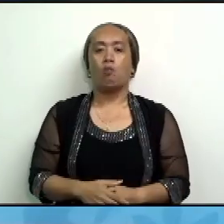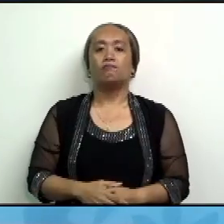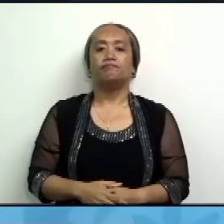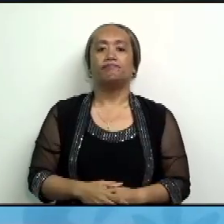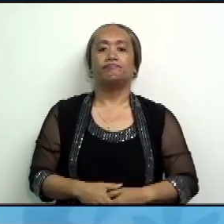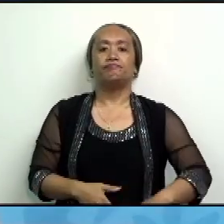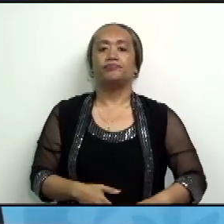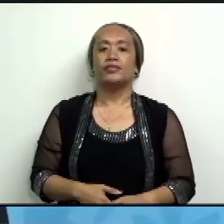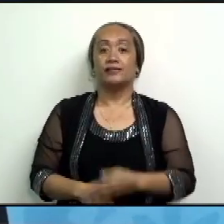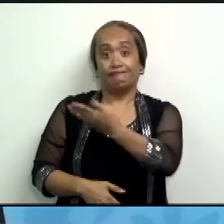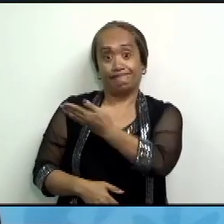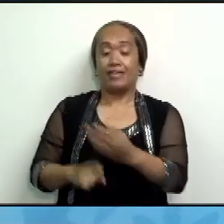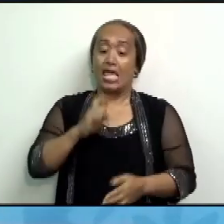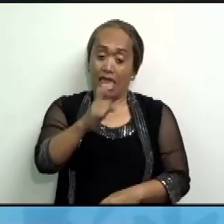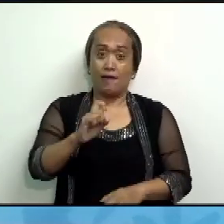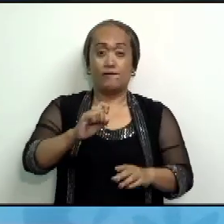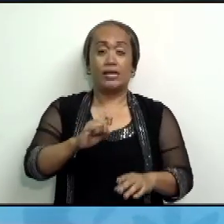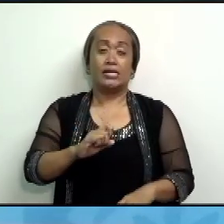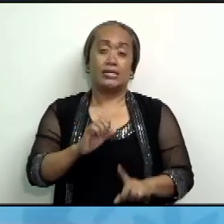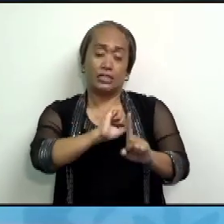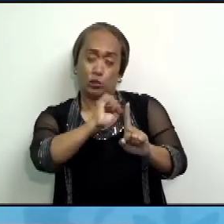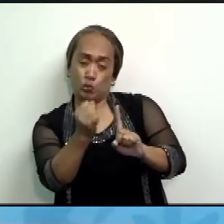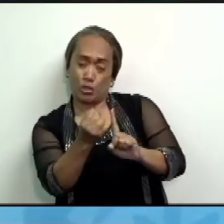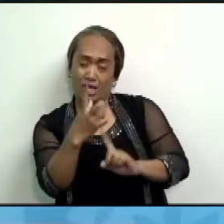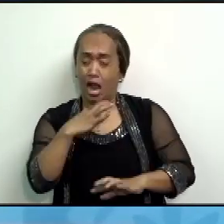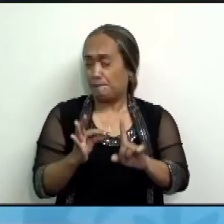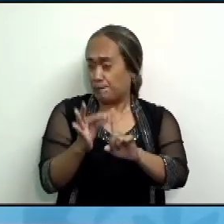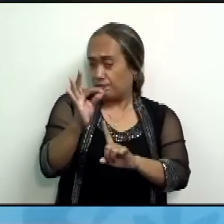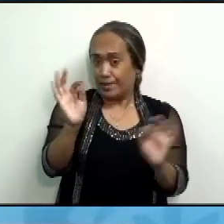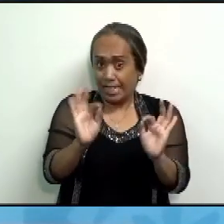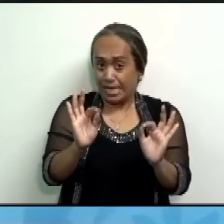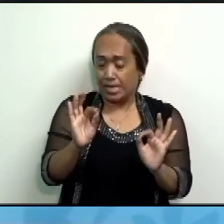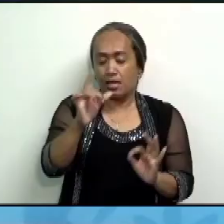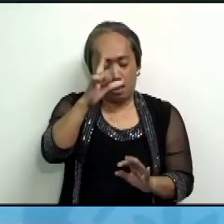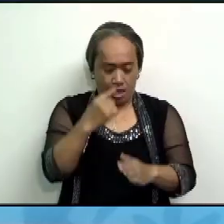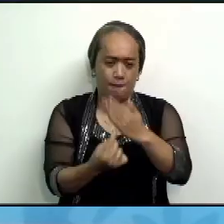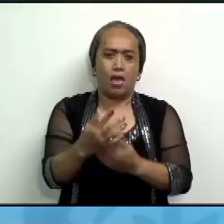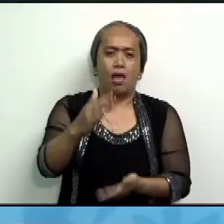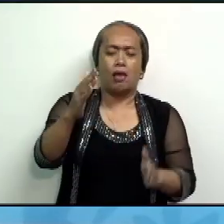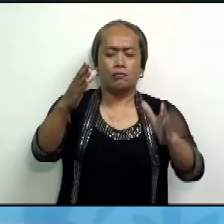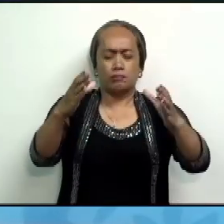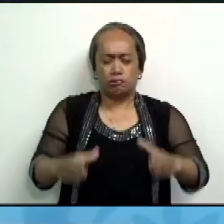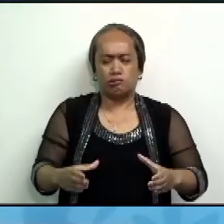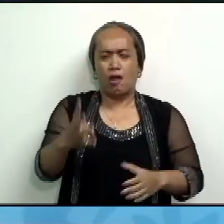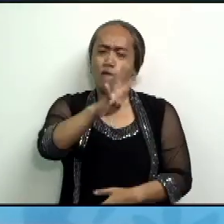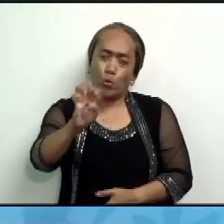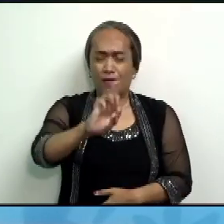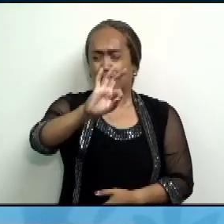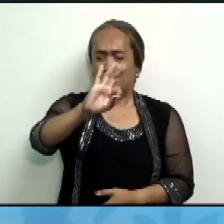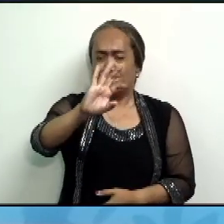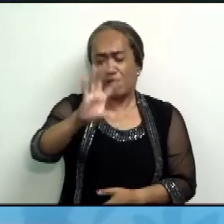Now, if the situation does not improve, where our fuel stocks are between 40 and